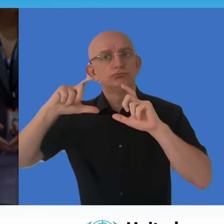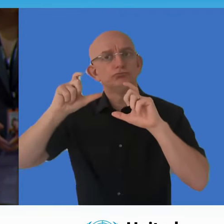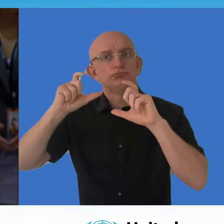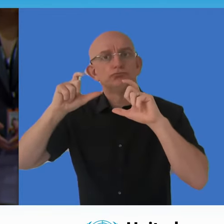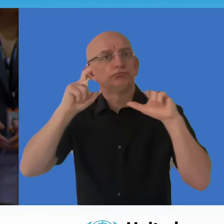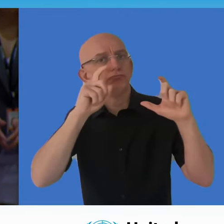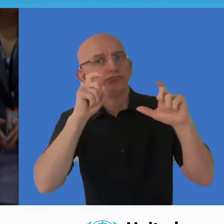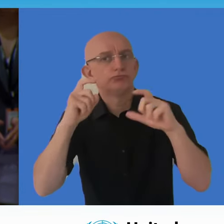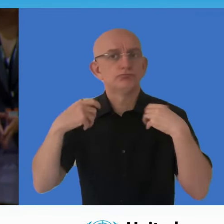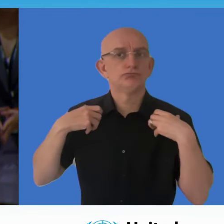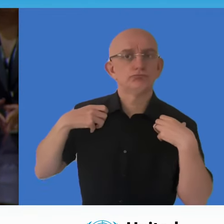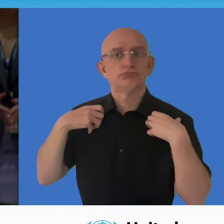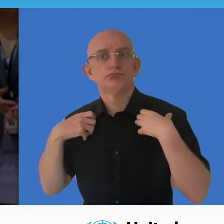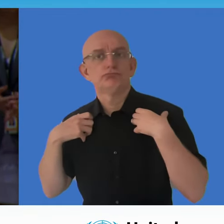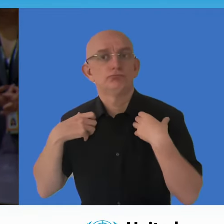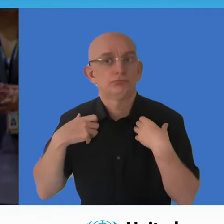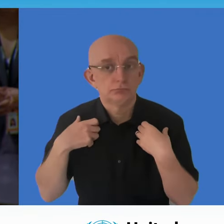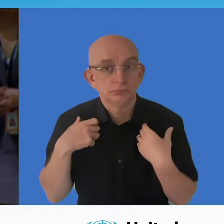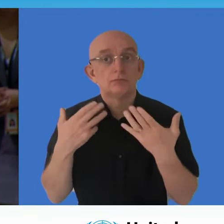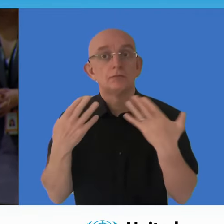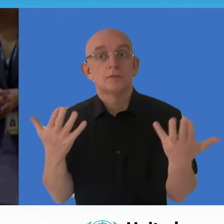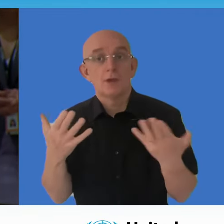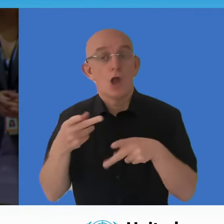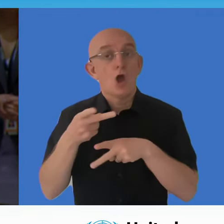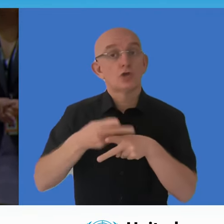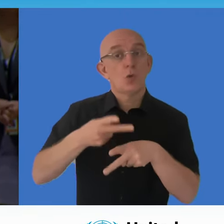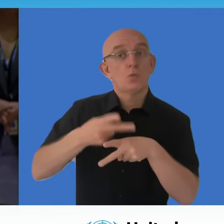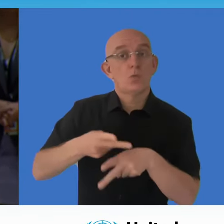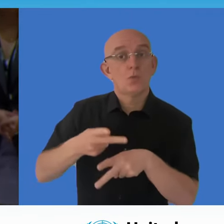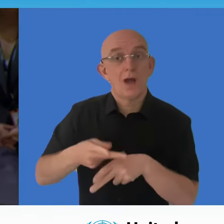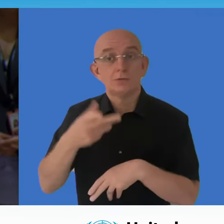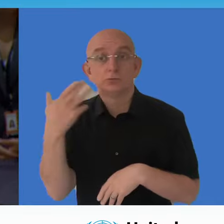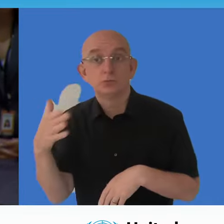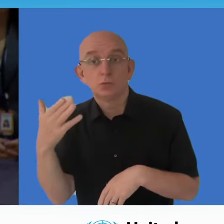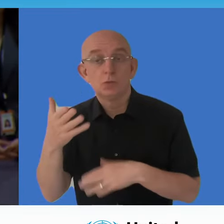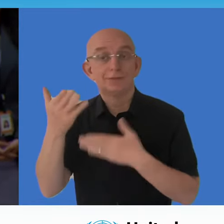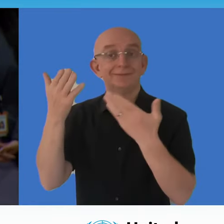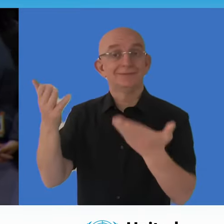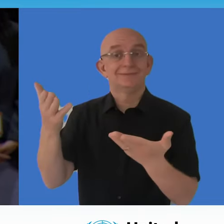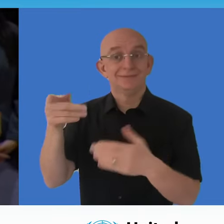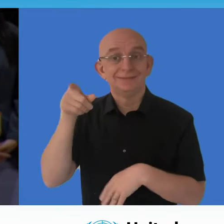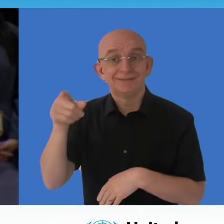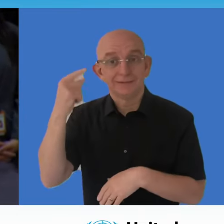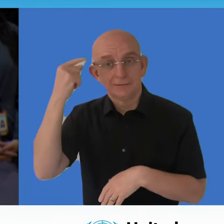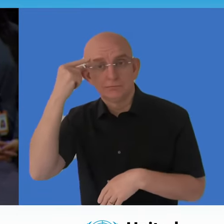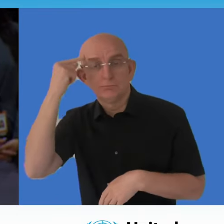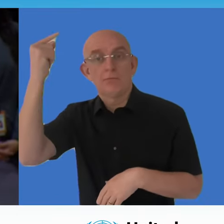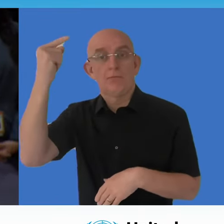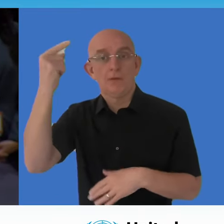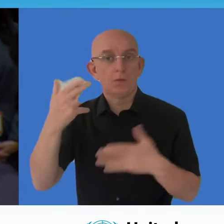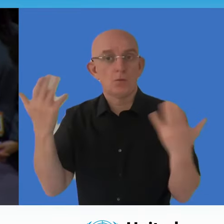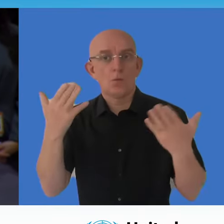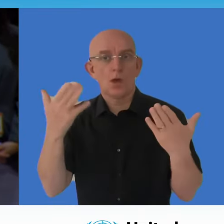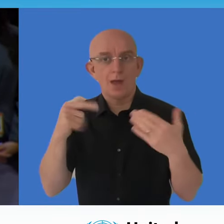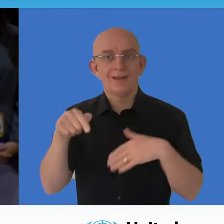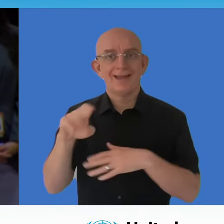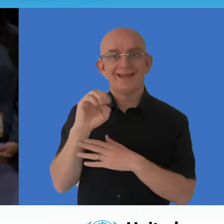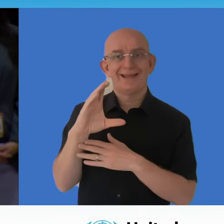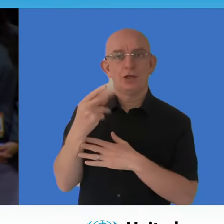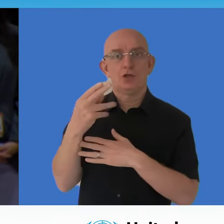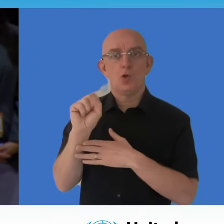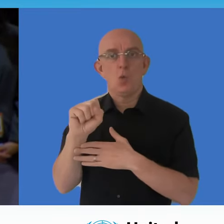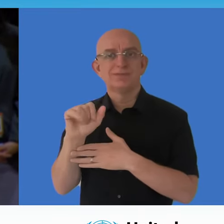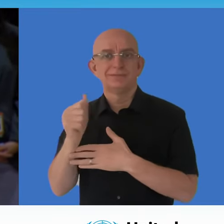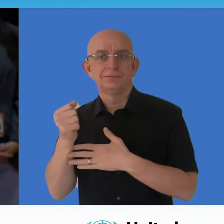Fatima Alizela found EcoStar, a nonprofit that recycles